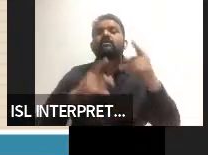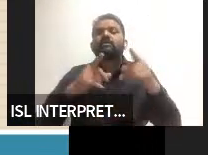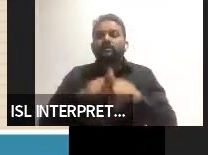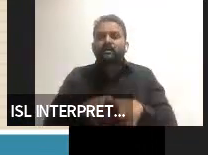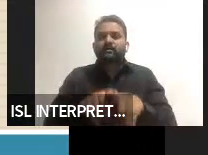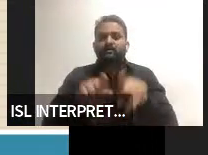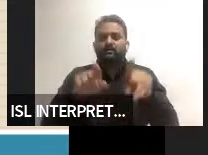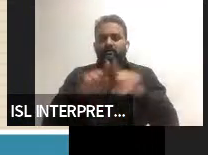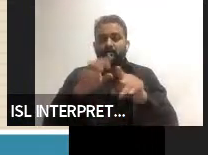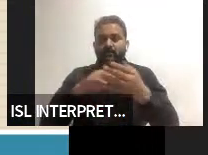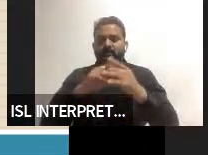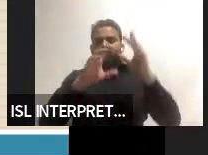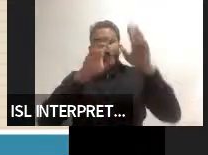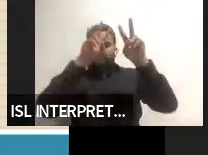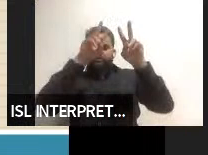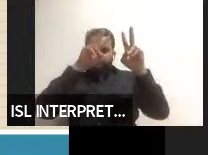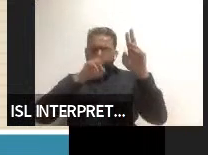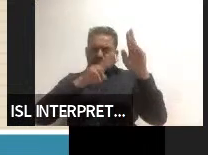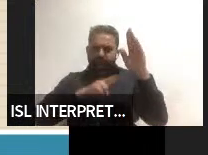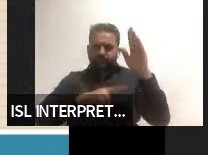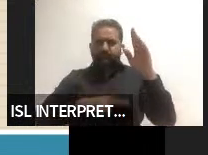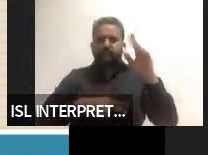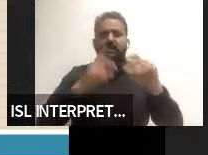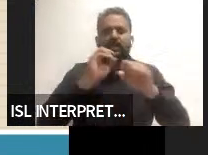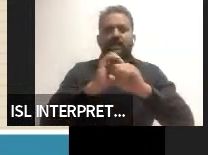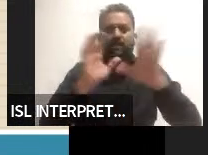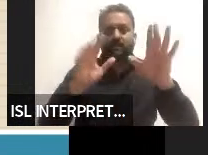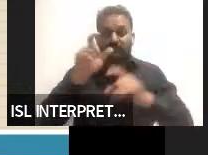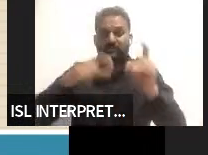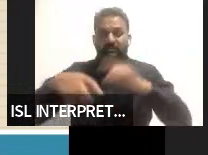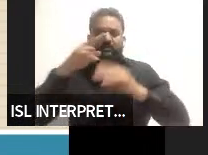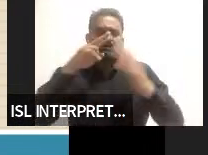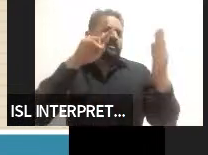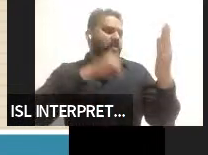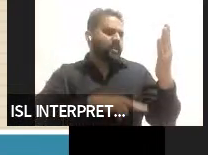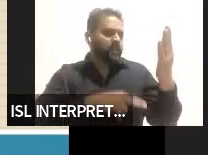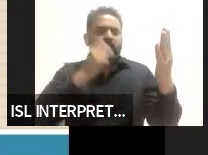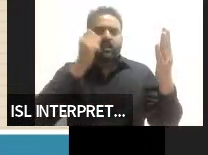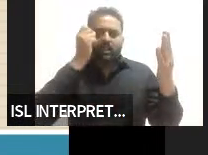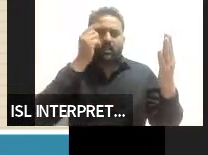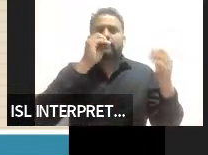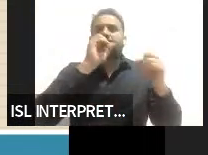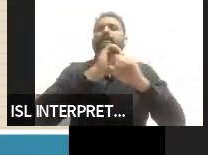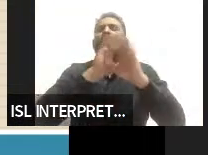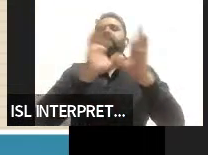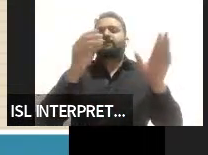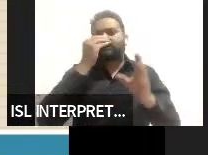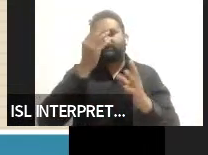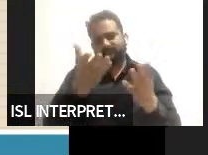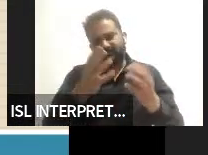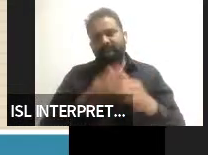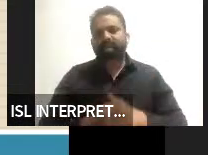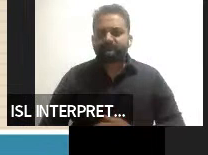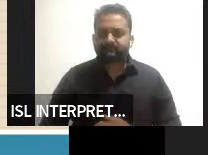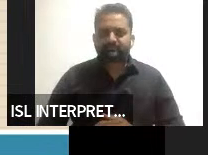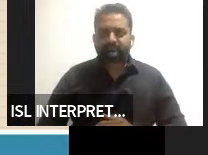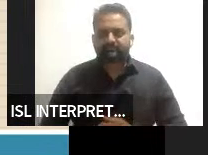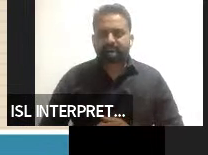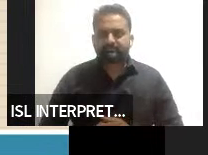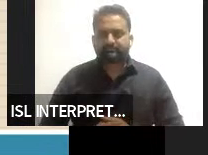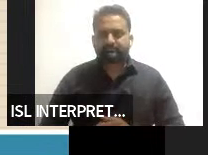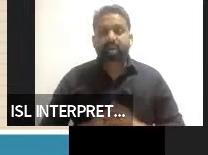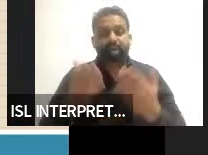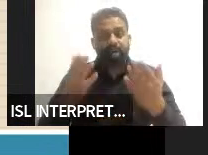that readability should be good. The people should read and understand your story and your line of argument. But